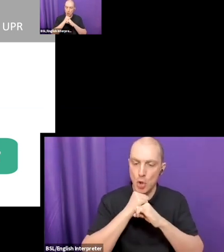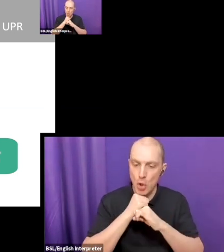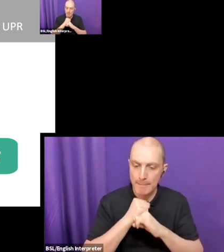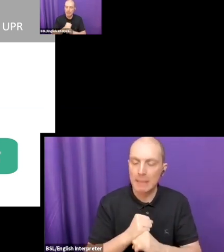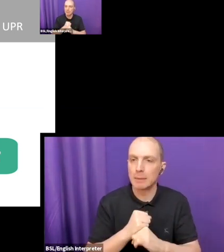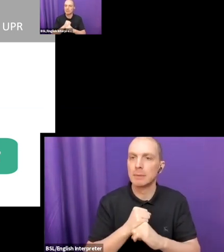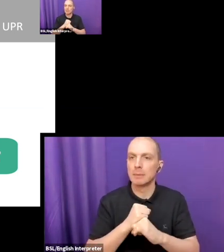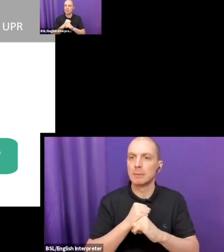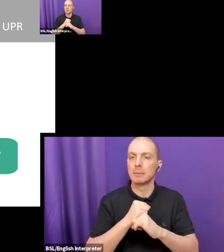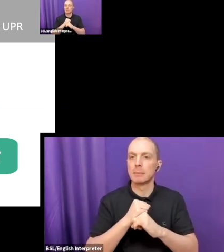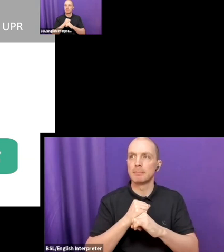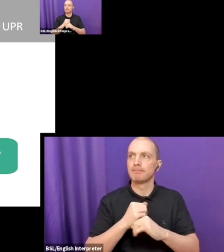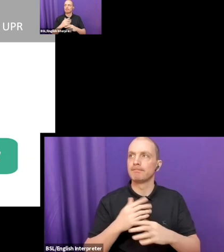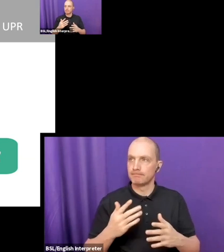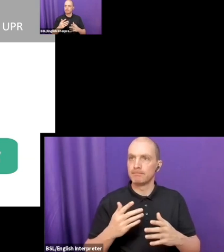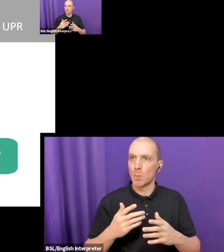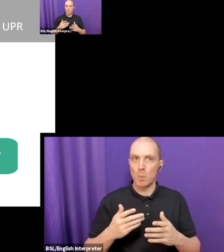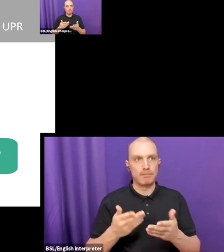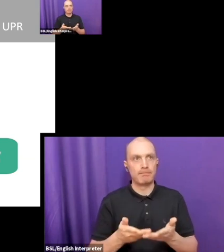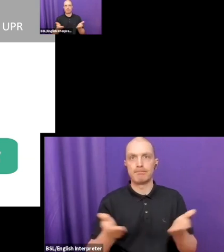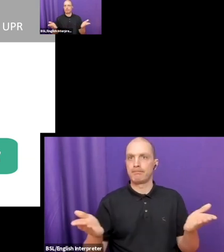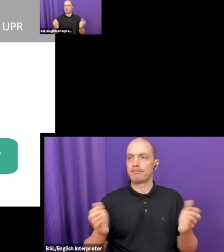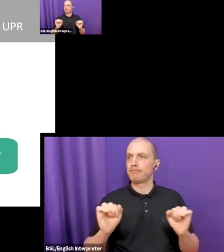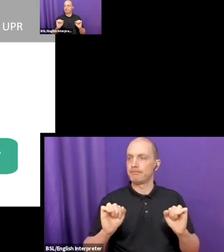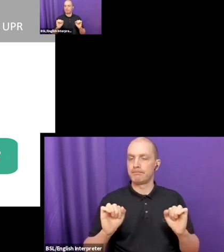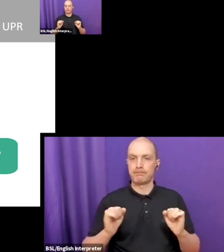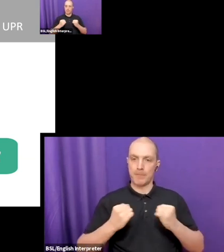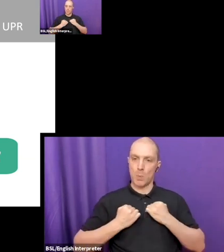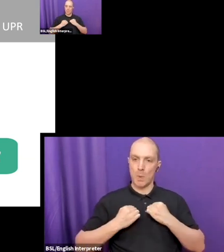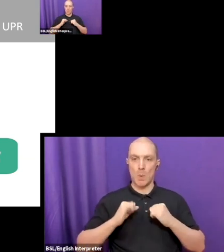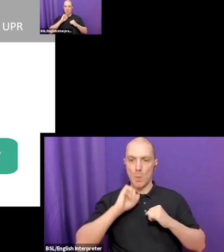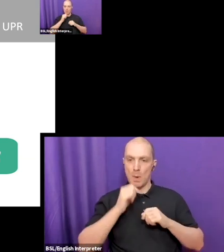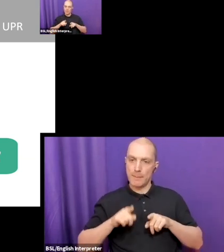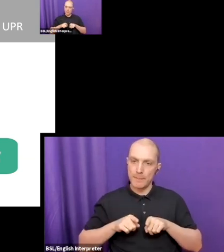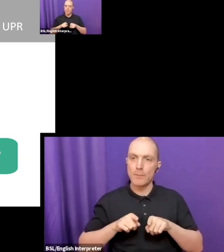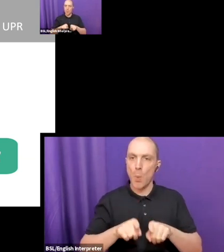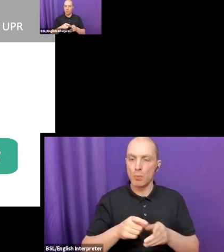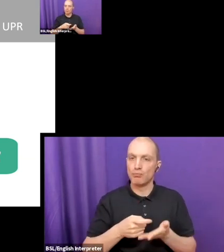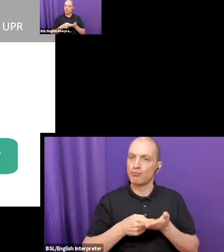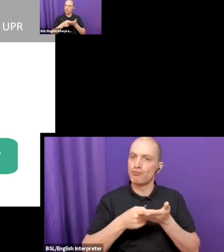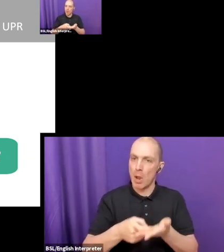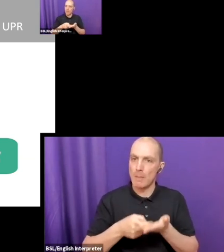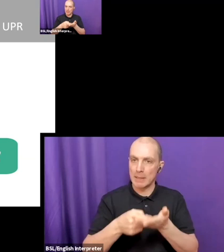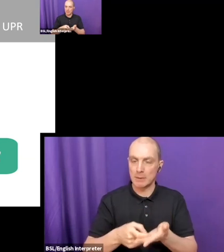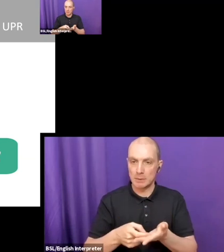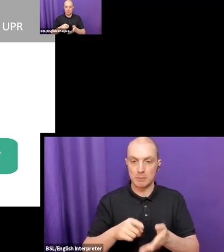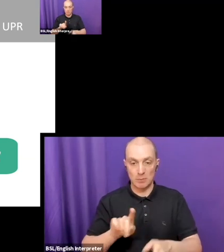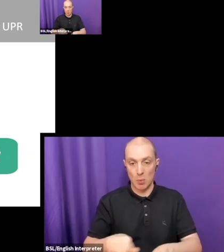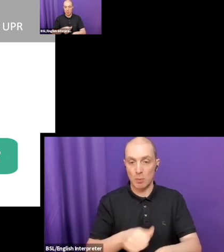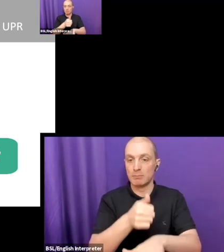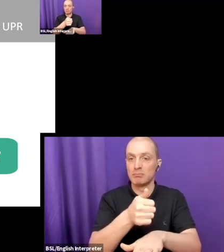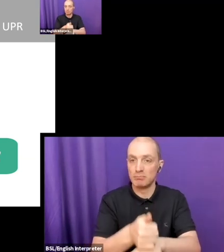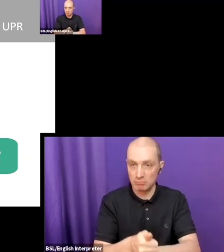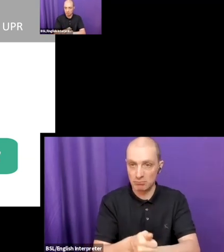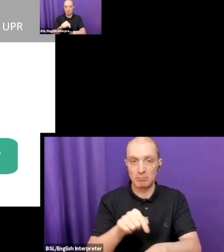front of its own citizens. That means what are the recommendations that will be then implemented by